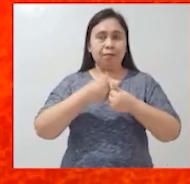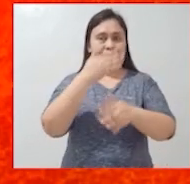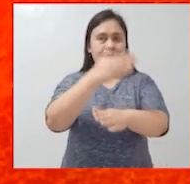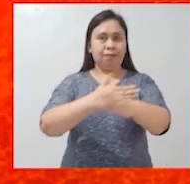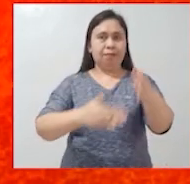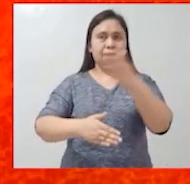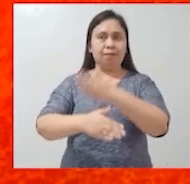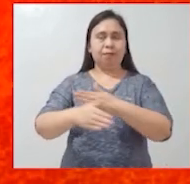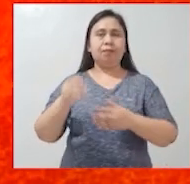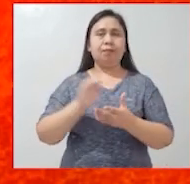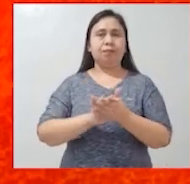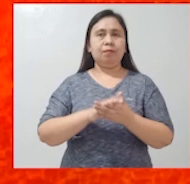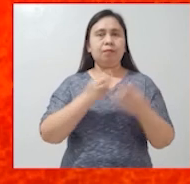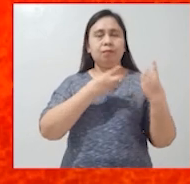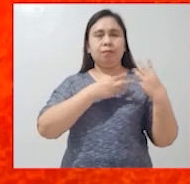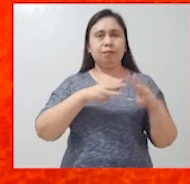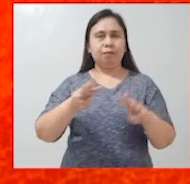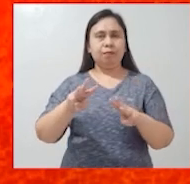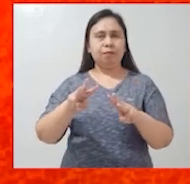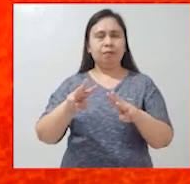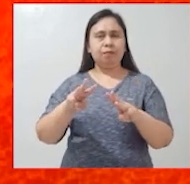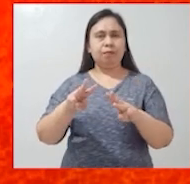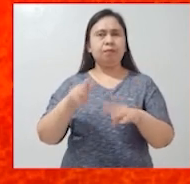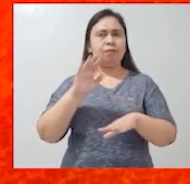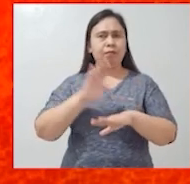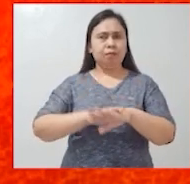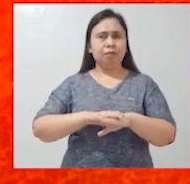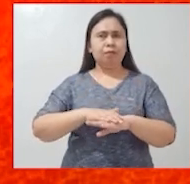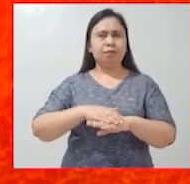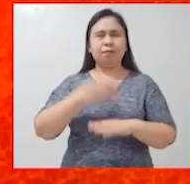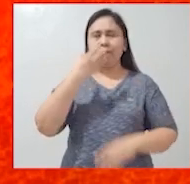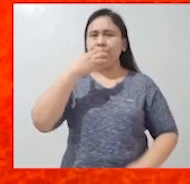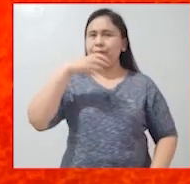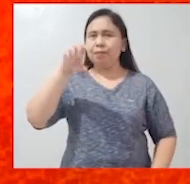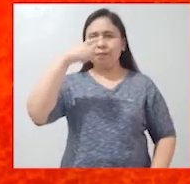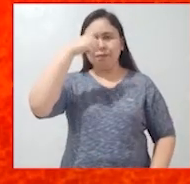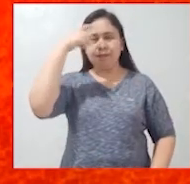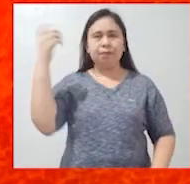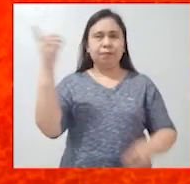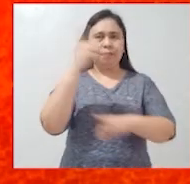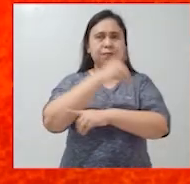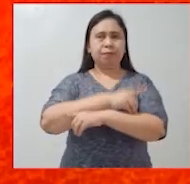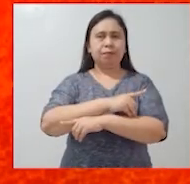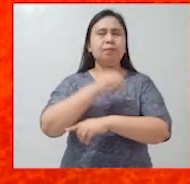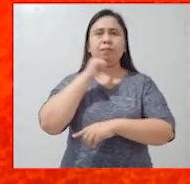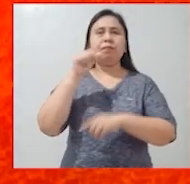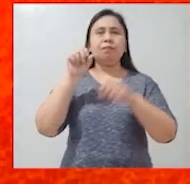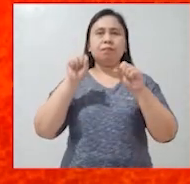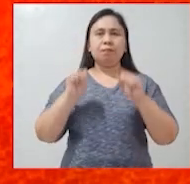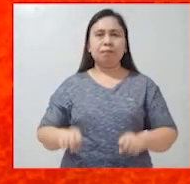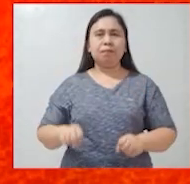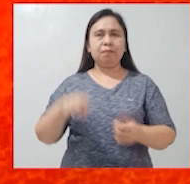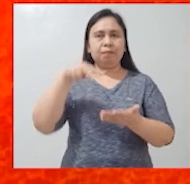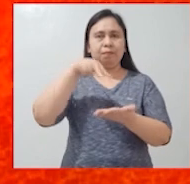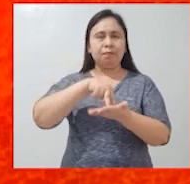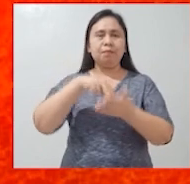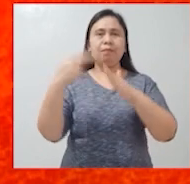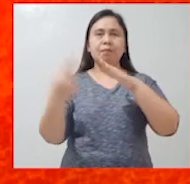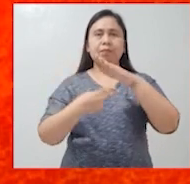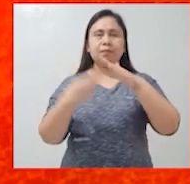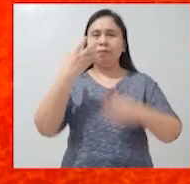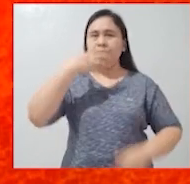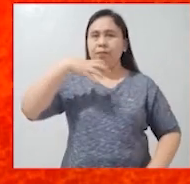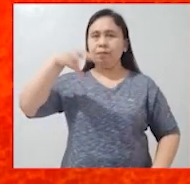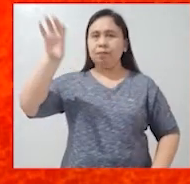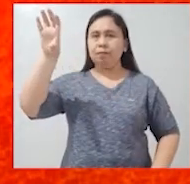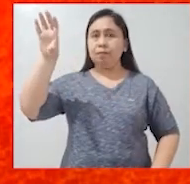sweater. On the other hand, on a hot summer day, it becomes impossible to stand under the sun